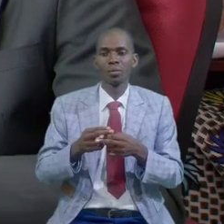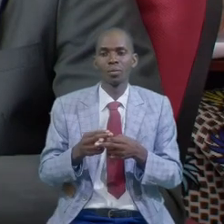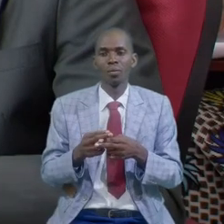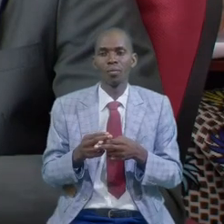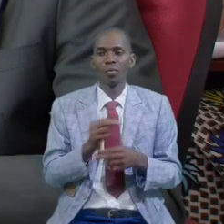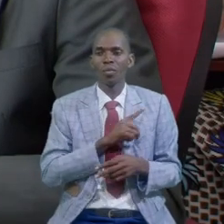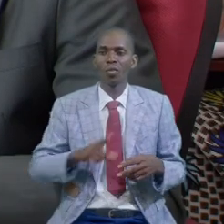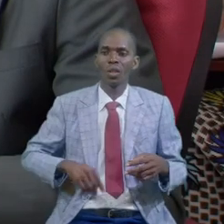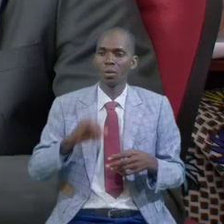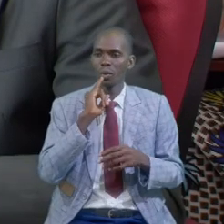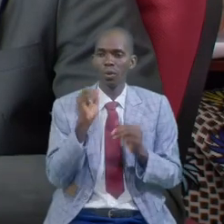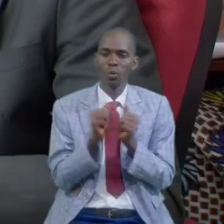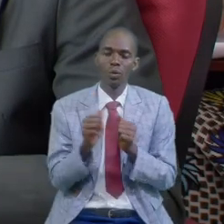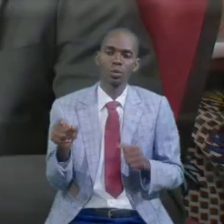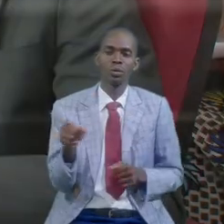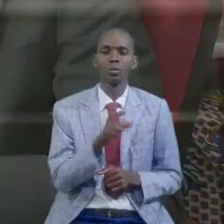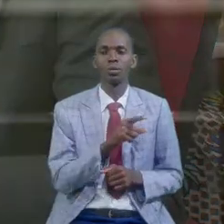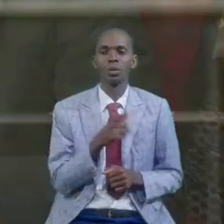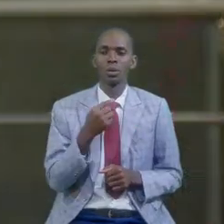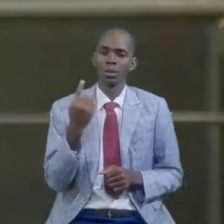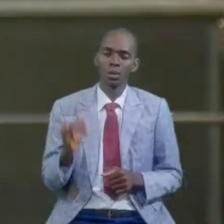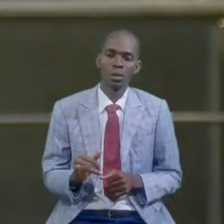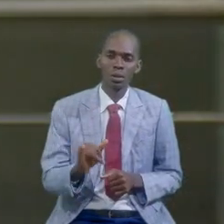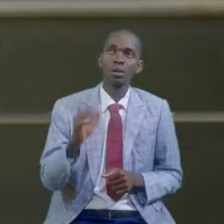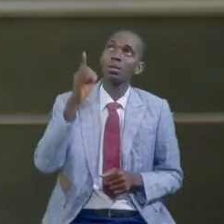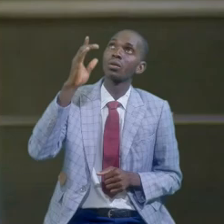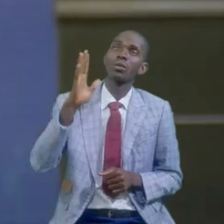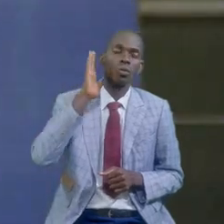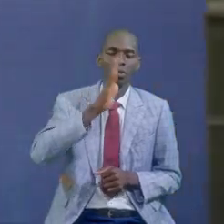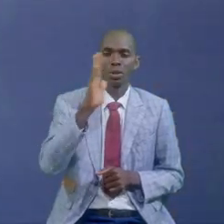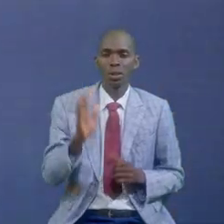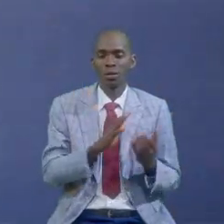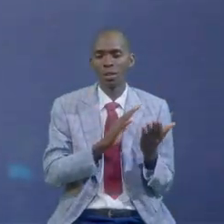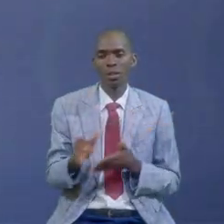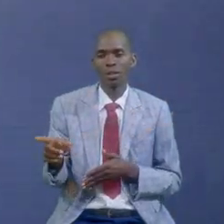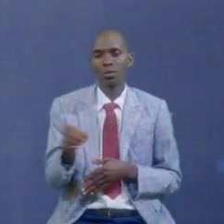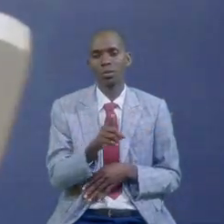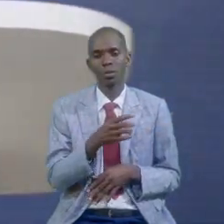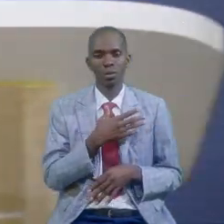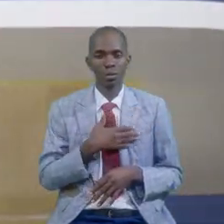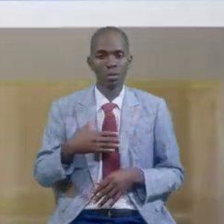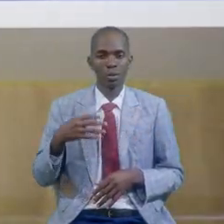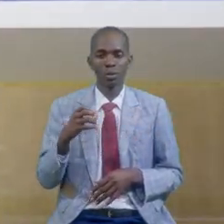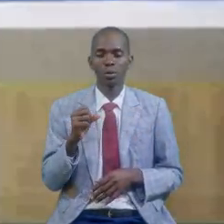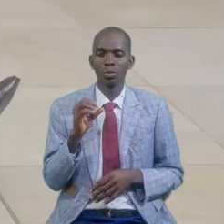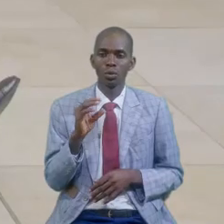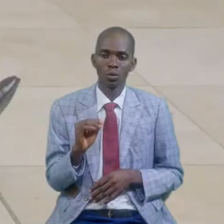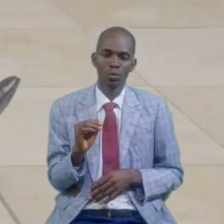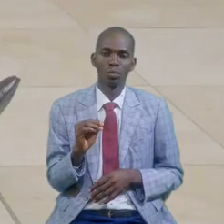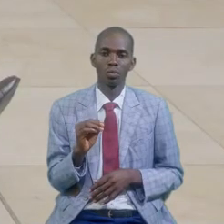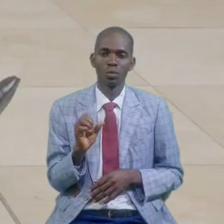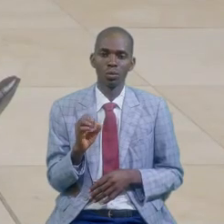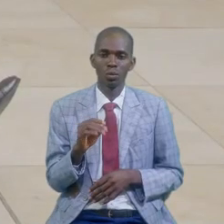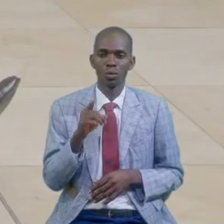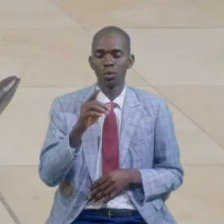you. Amen. The Eternal One will never leave you. Amen. And so, you will not give